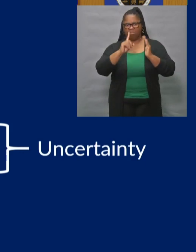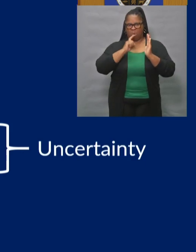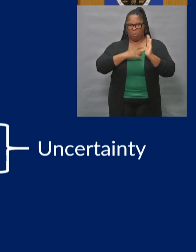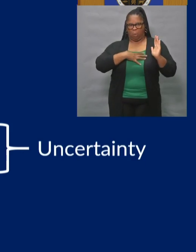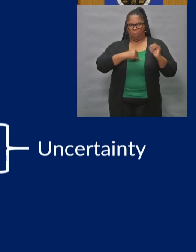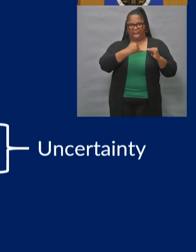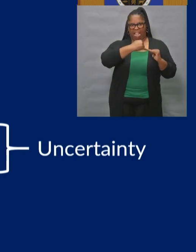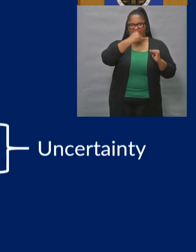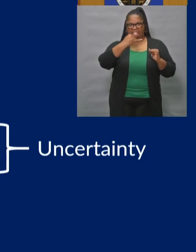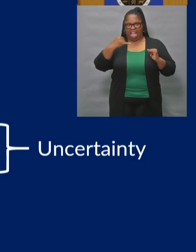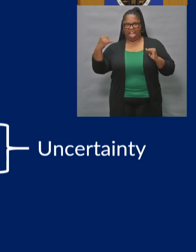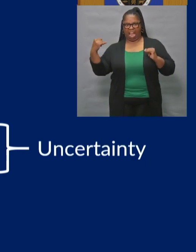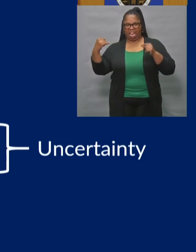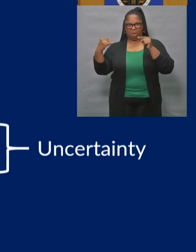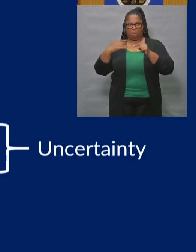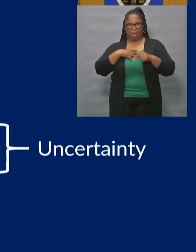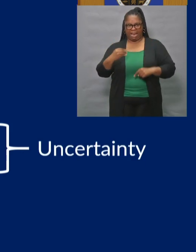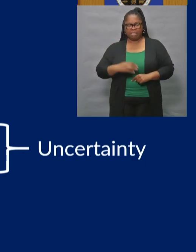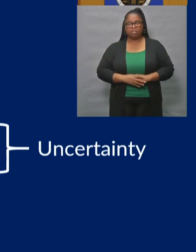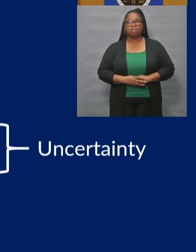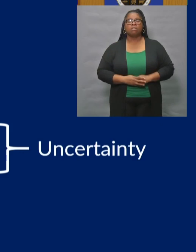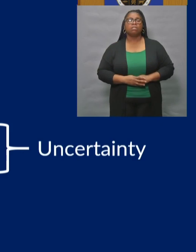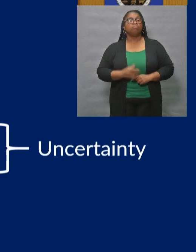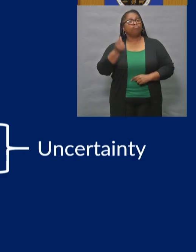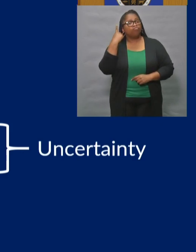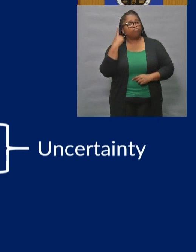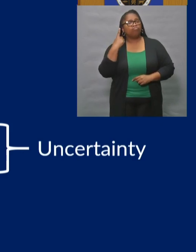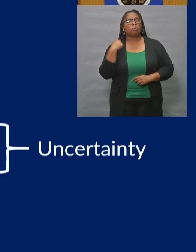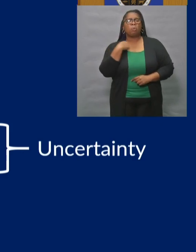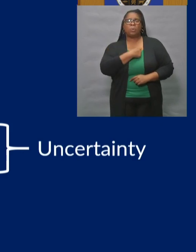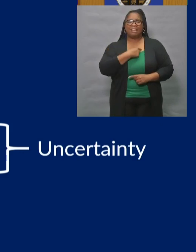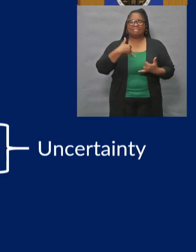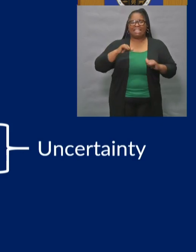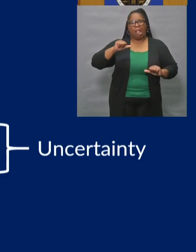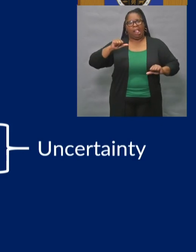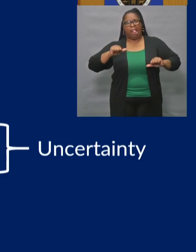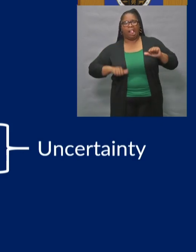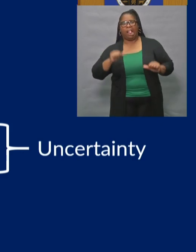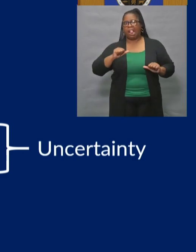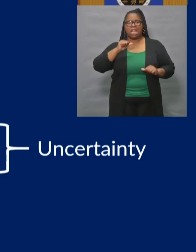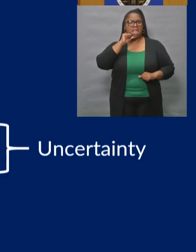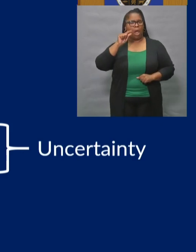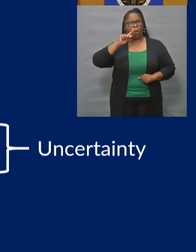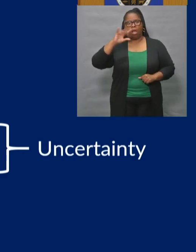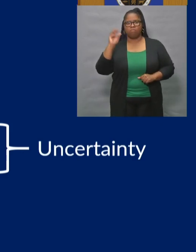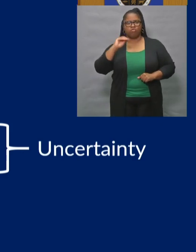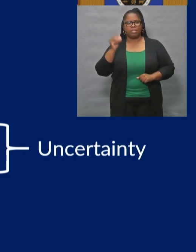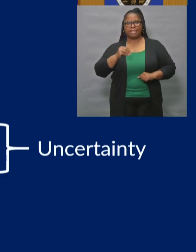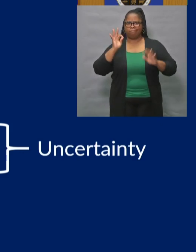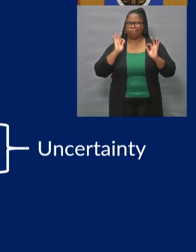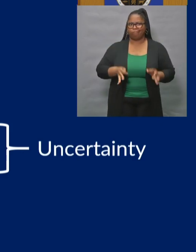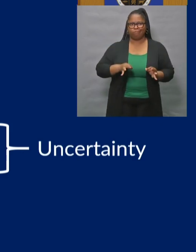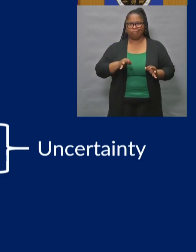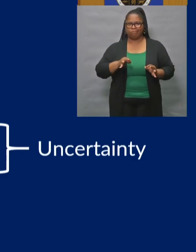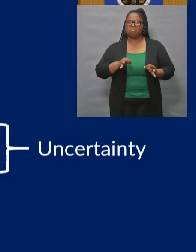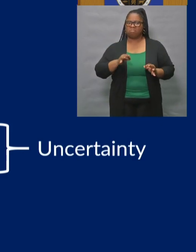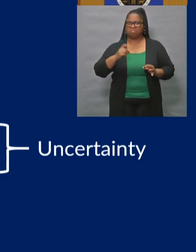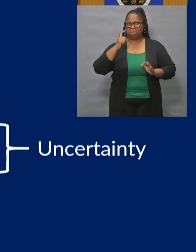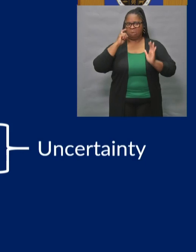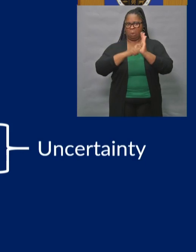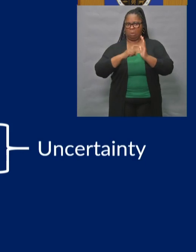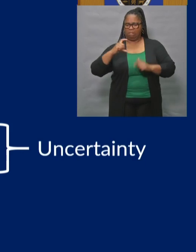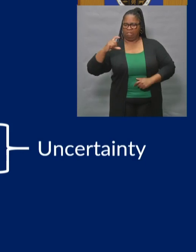slide. As with any model, as I've indicated, there is still a degree of uncertainty, and you'll see that range of uncertainty on this slide and on the